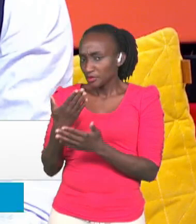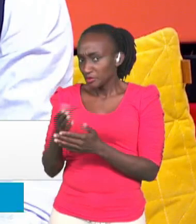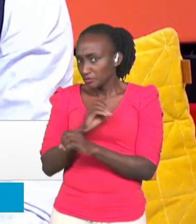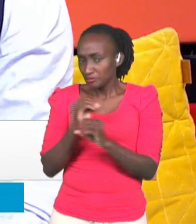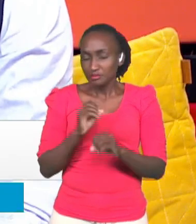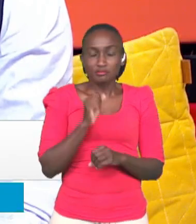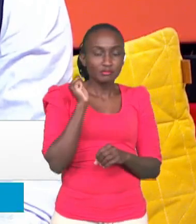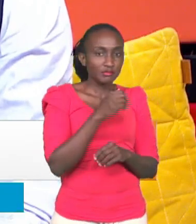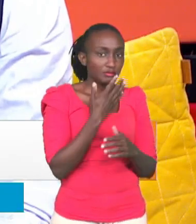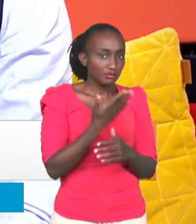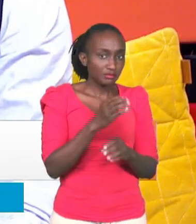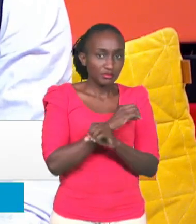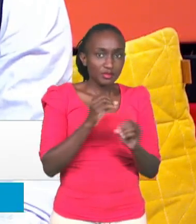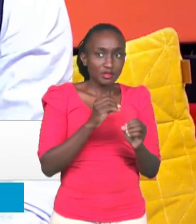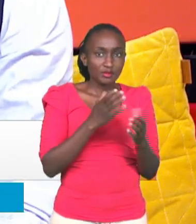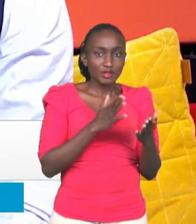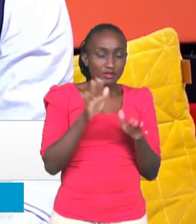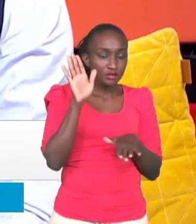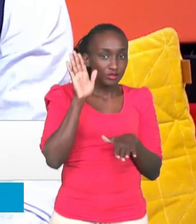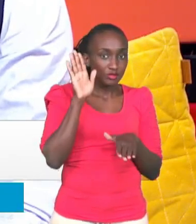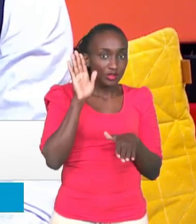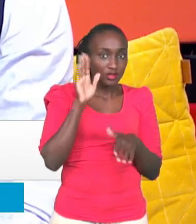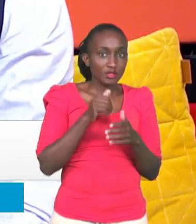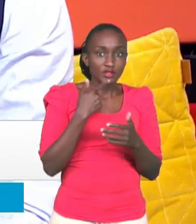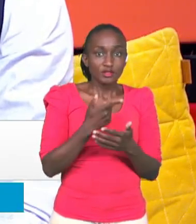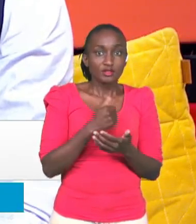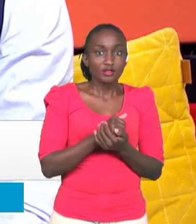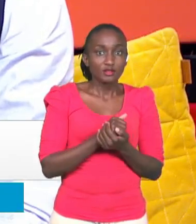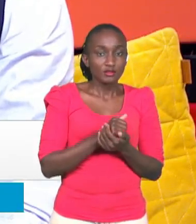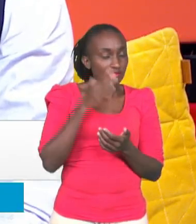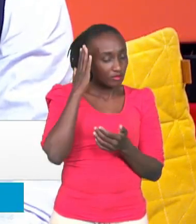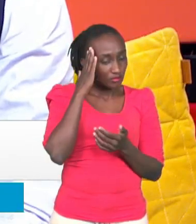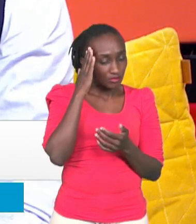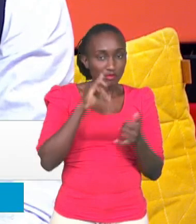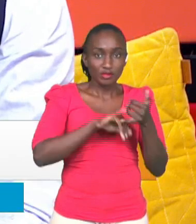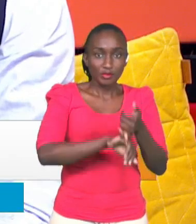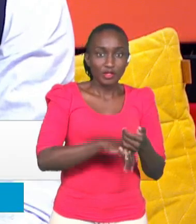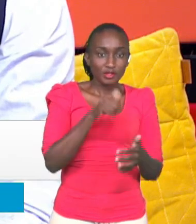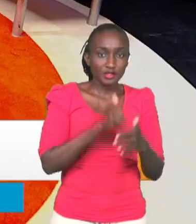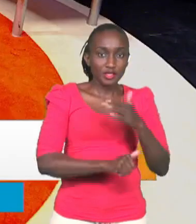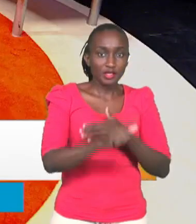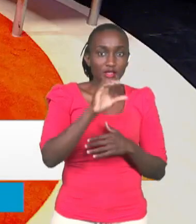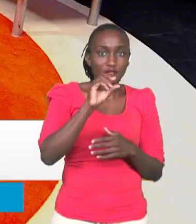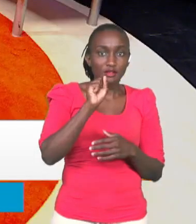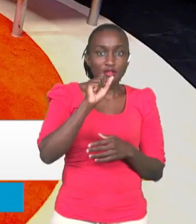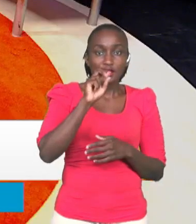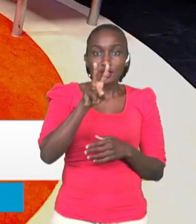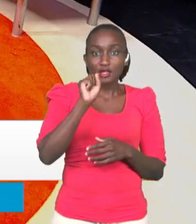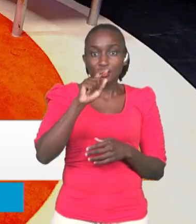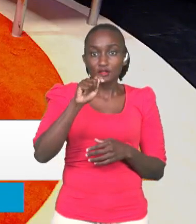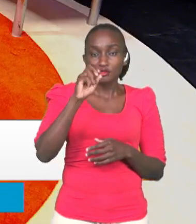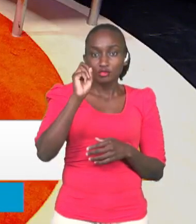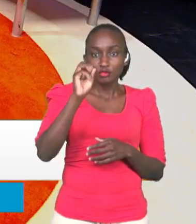do nowadays is they swear affidavits. Okay. Yeah, and they say, you know, we are married under customary law or whatever it is, but okay. it doesn't necessarily mean